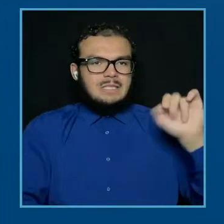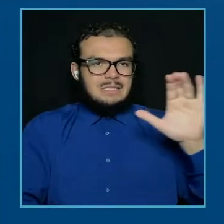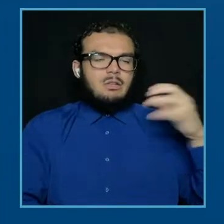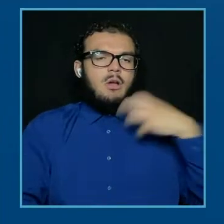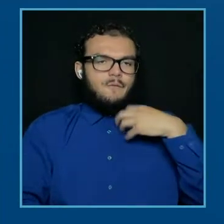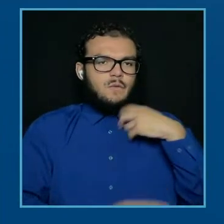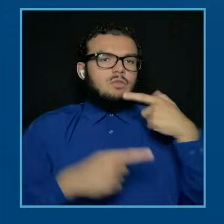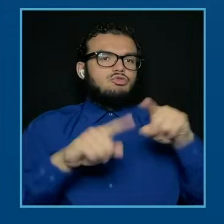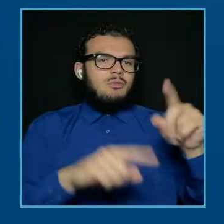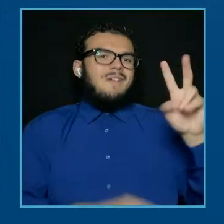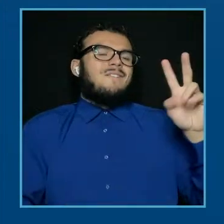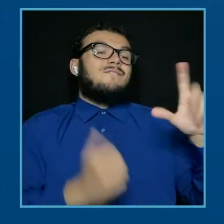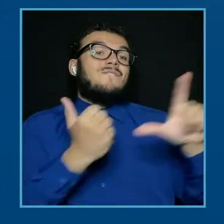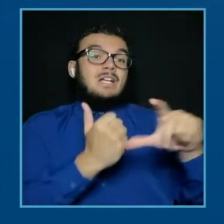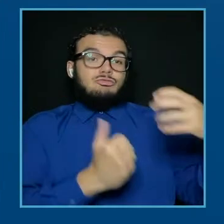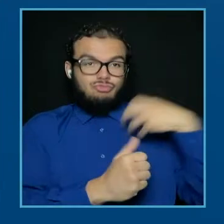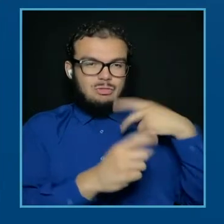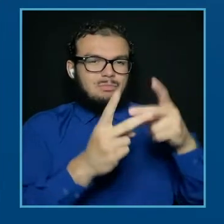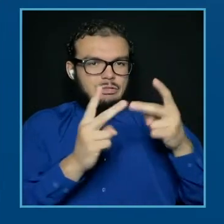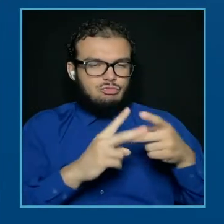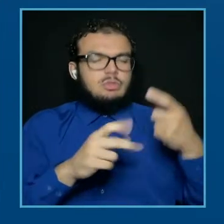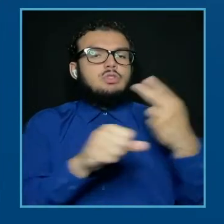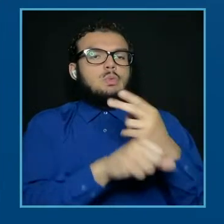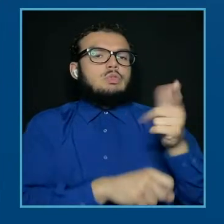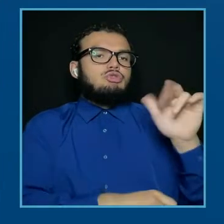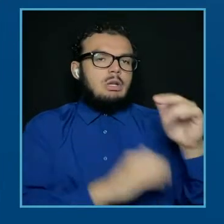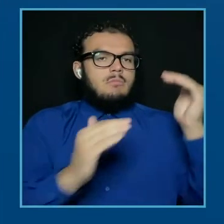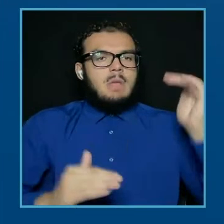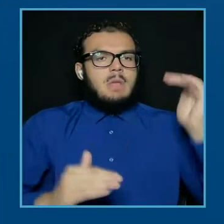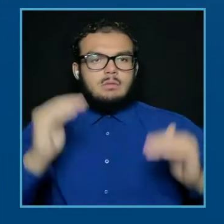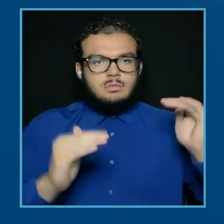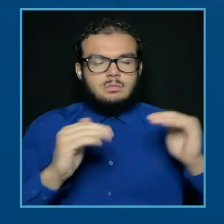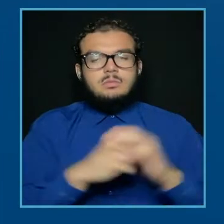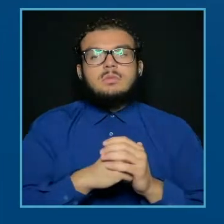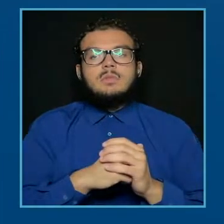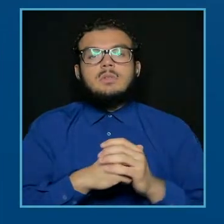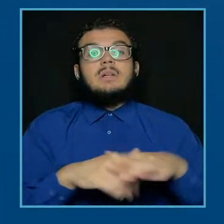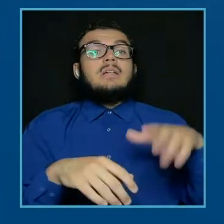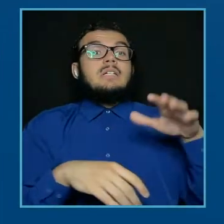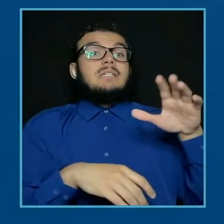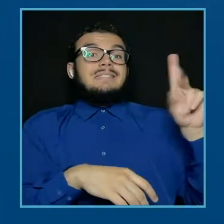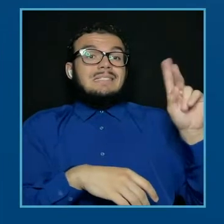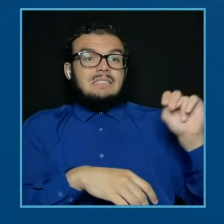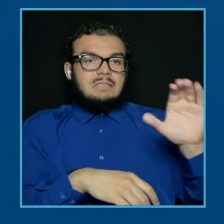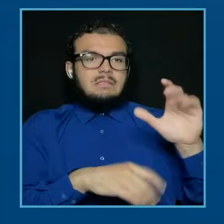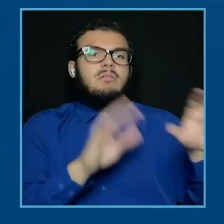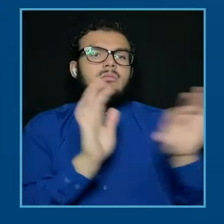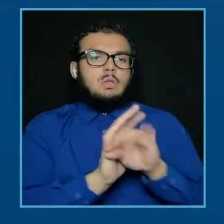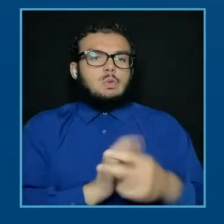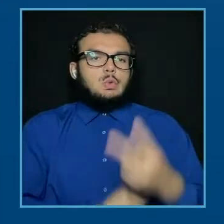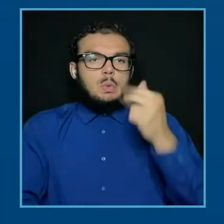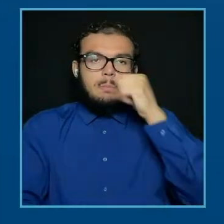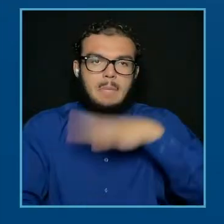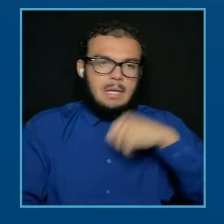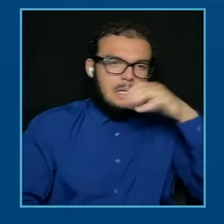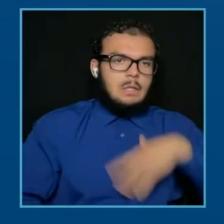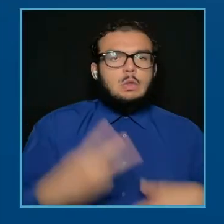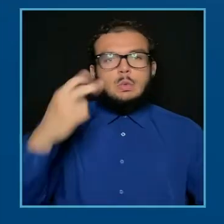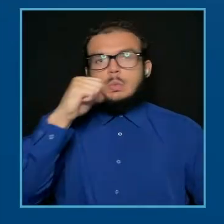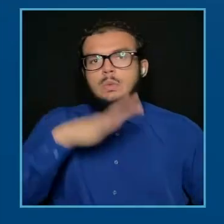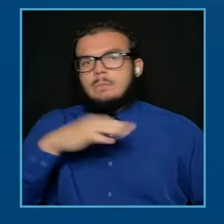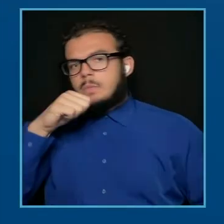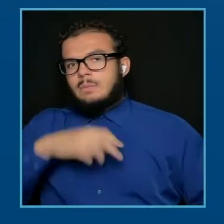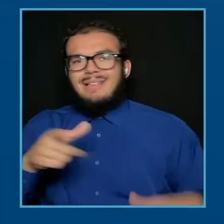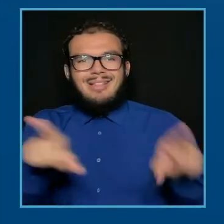vice chair positions be used to ensure that gender balance. Whereas the DNC elected 2 men and 2 women as